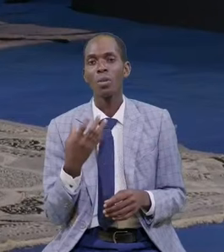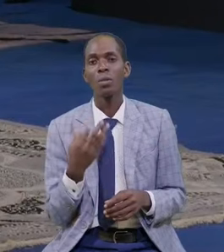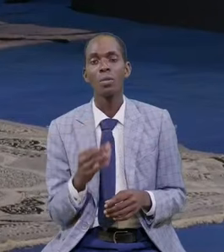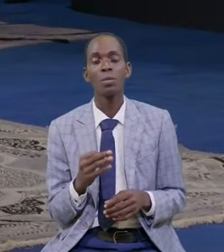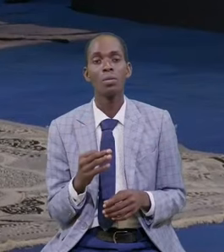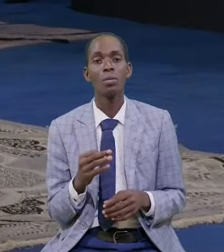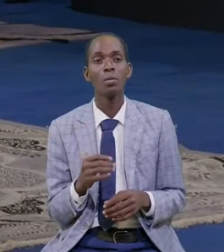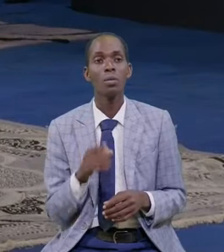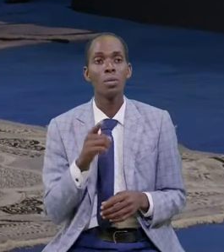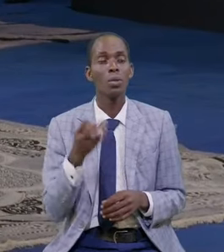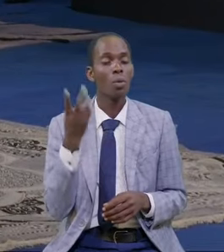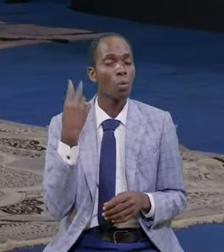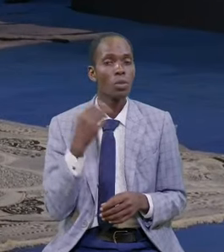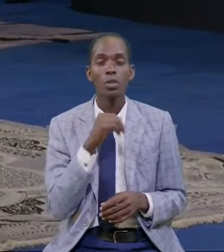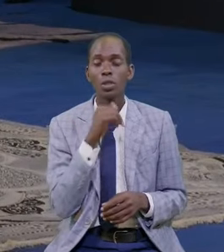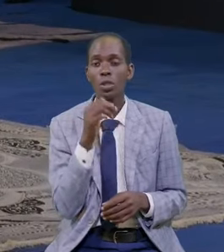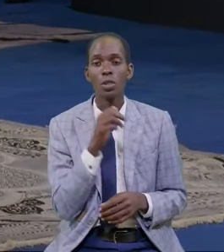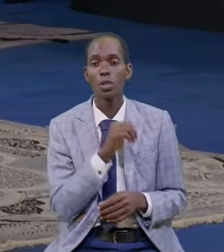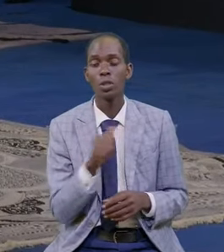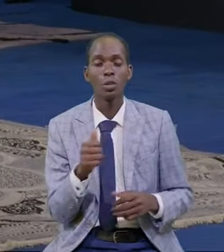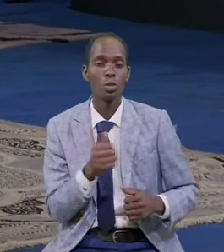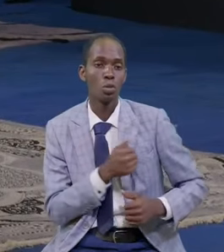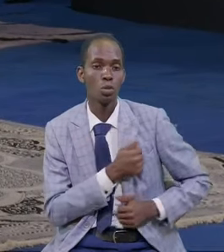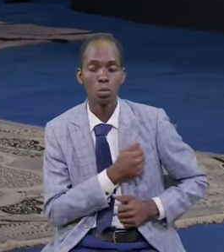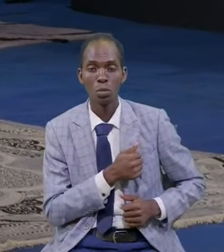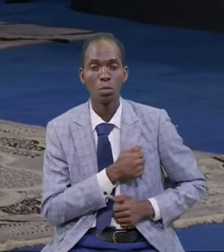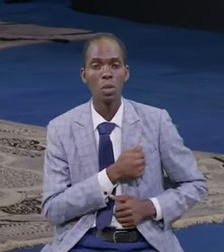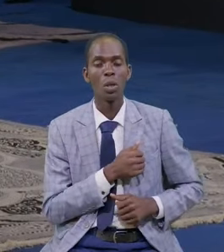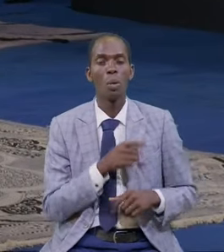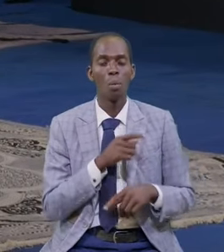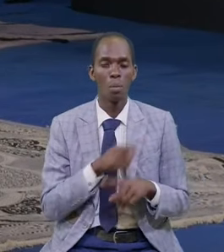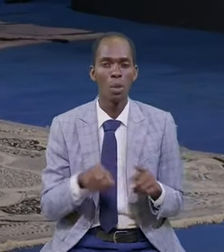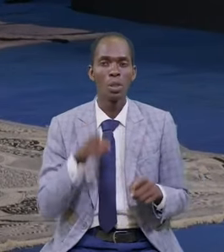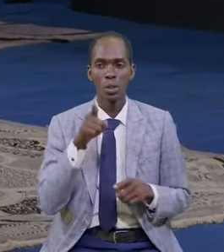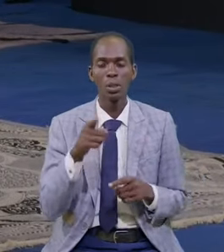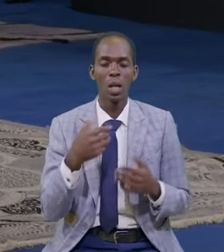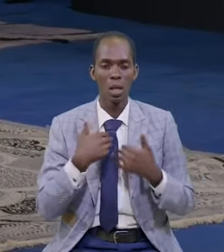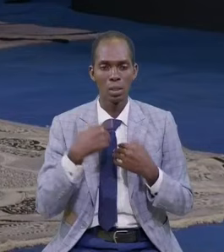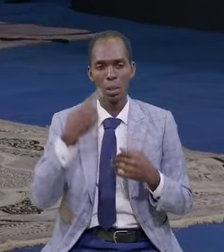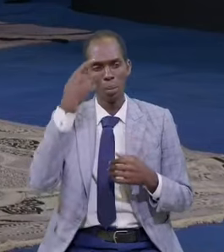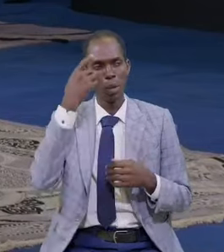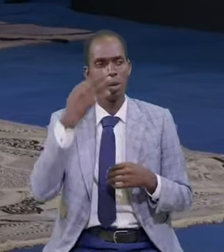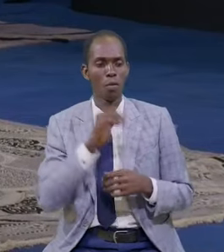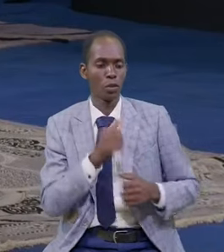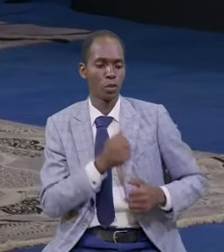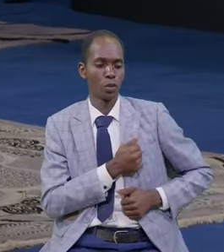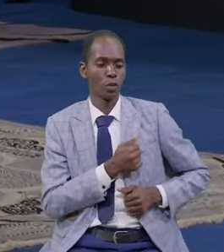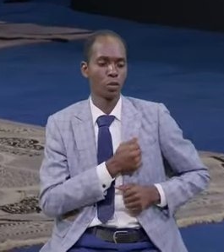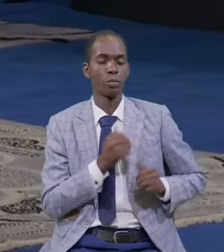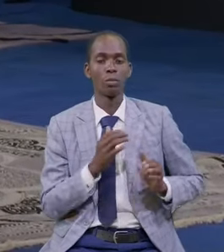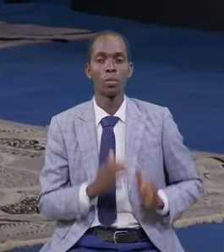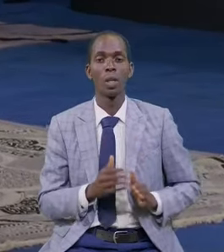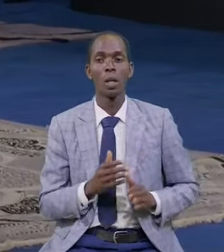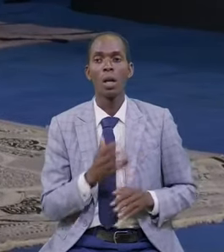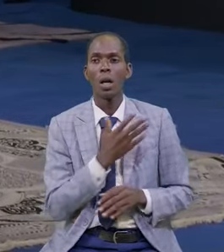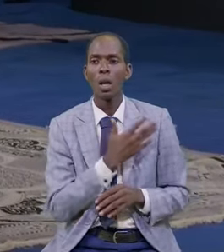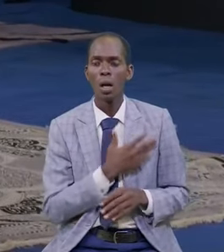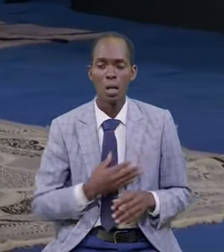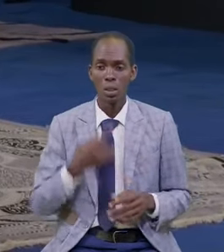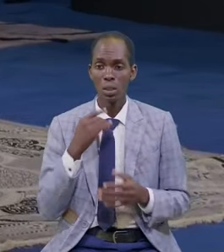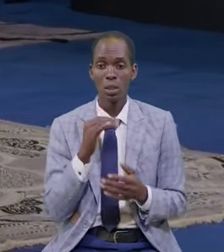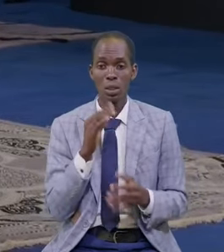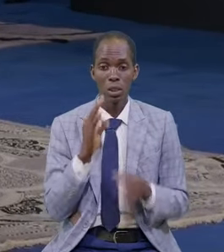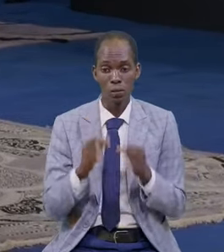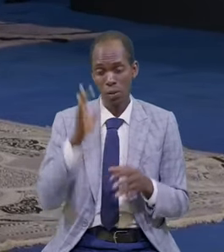soldier but he had the mind of a soldier detering and if he said this I will